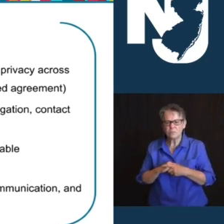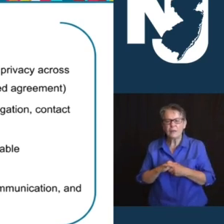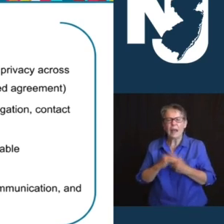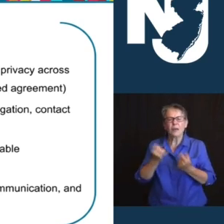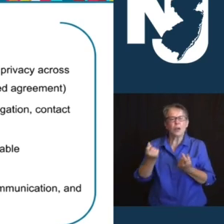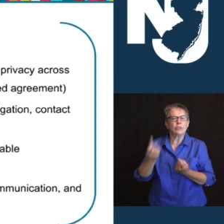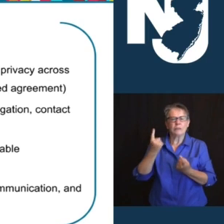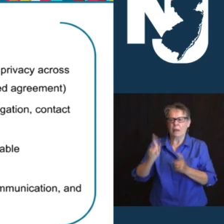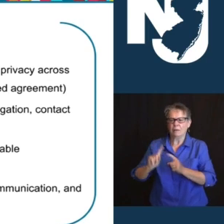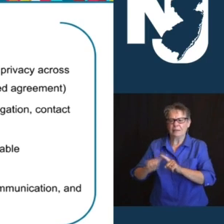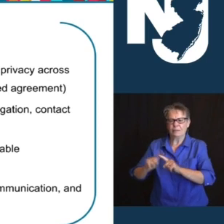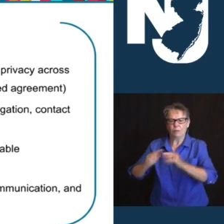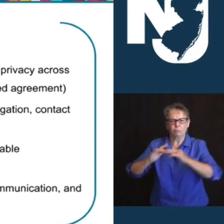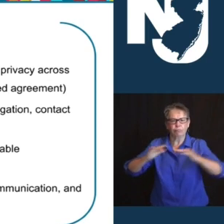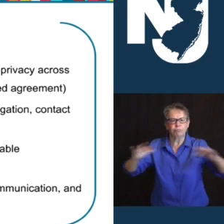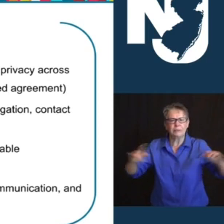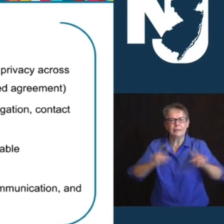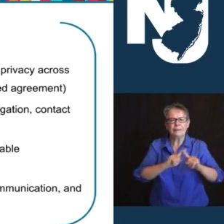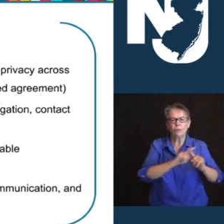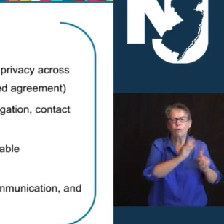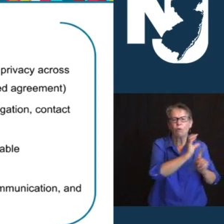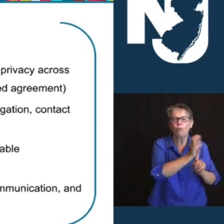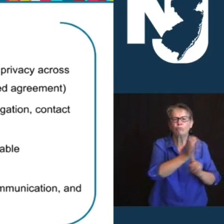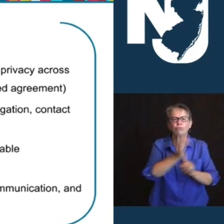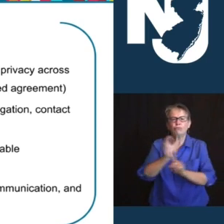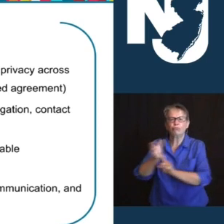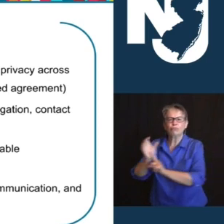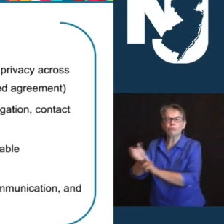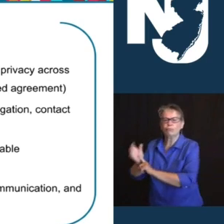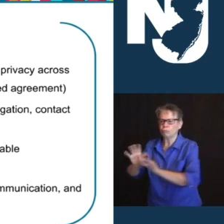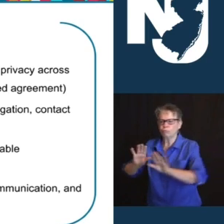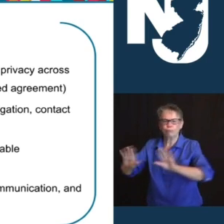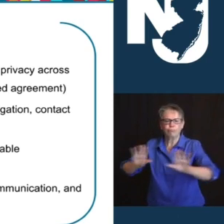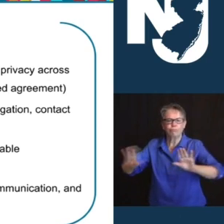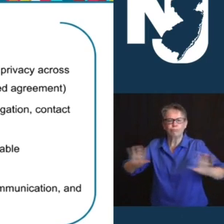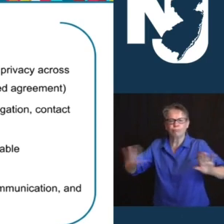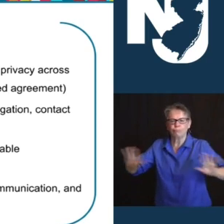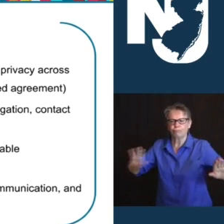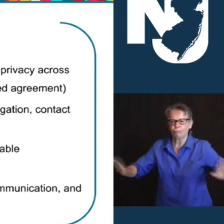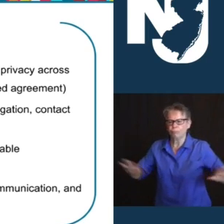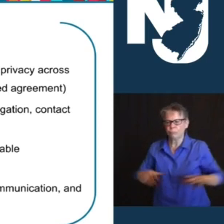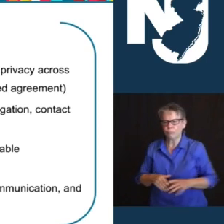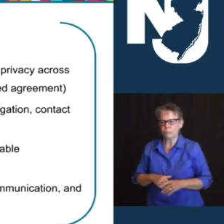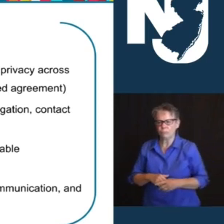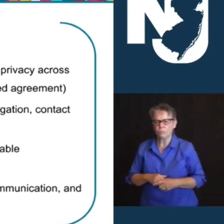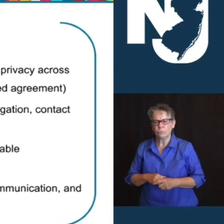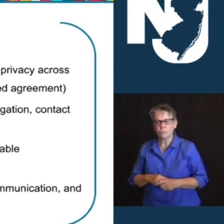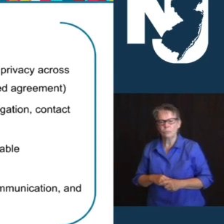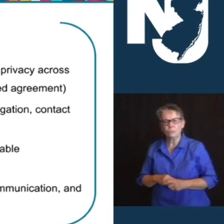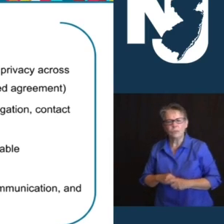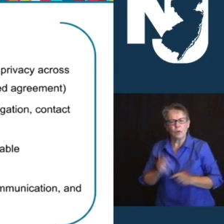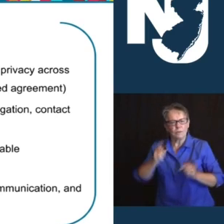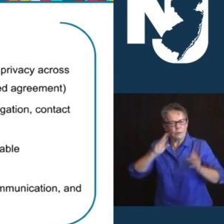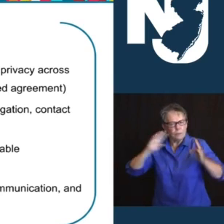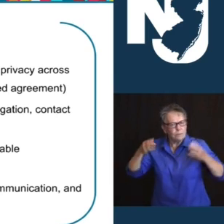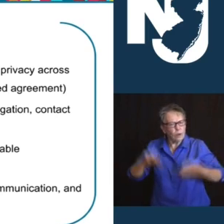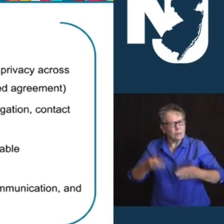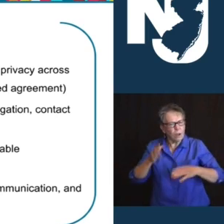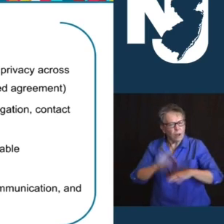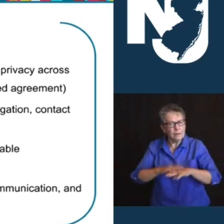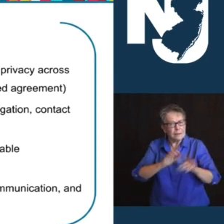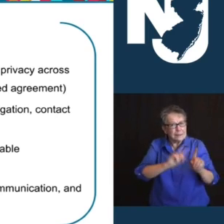with content focusing on groups who are most impacted by the pandemic, including older adults,